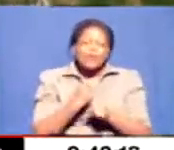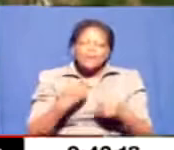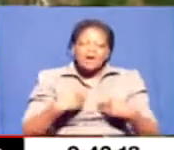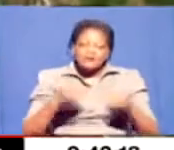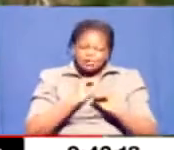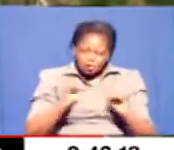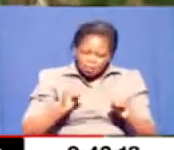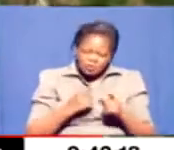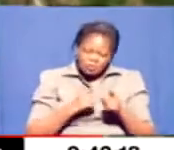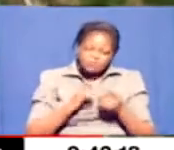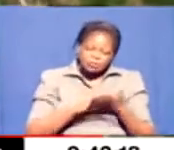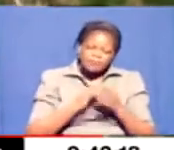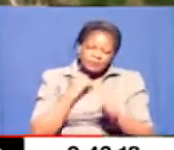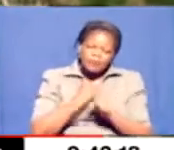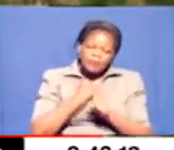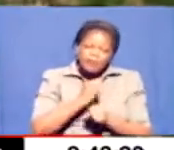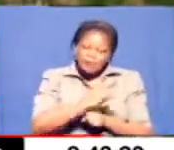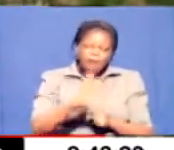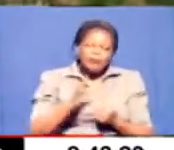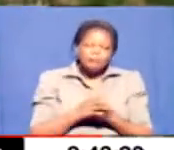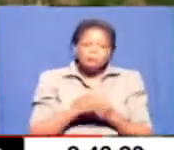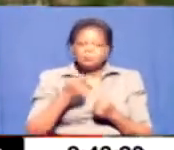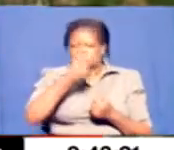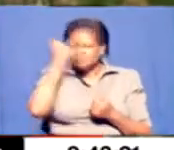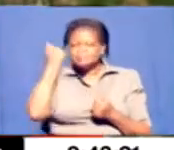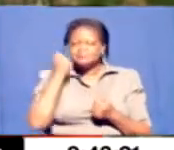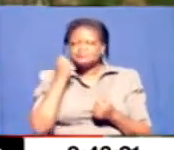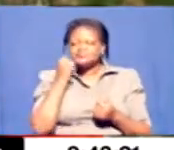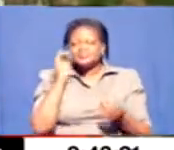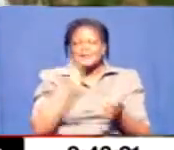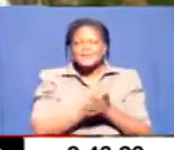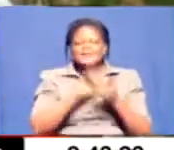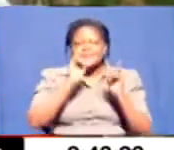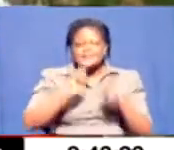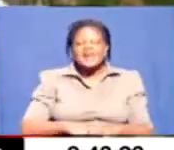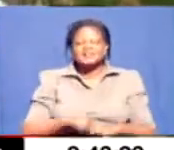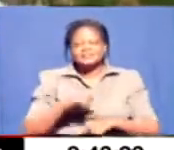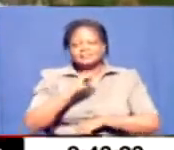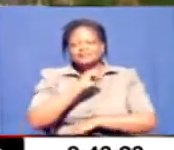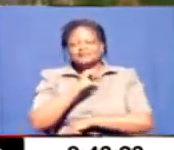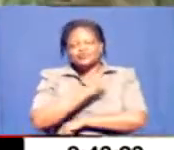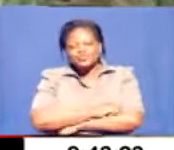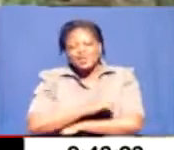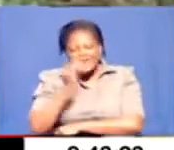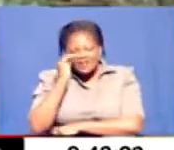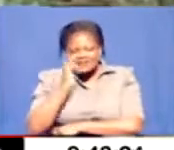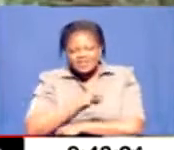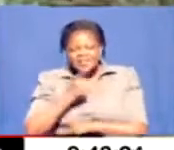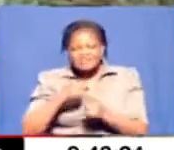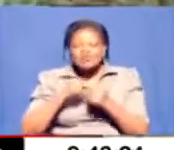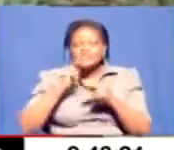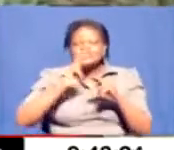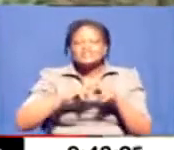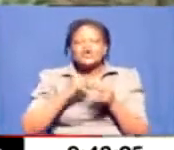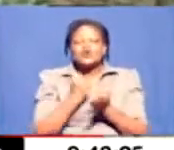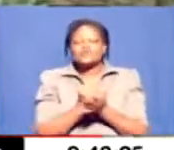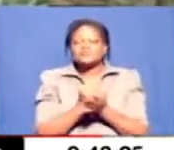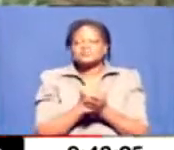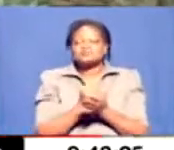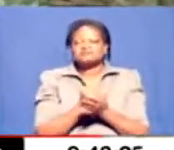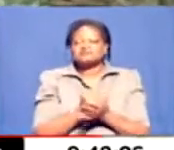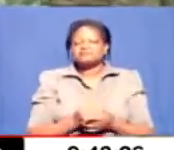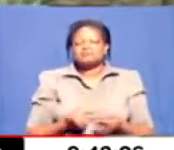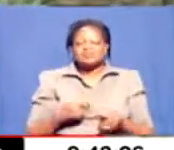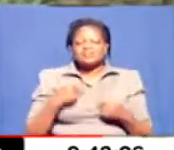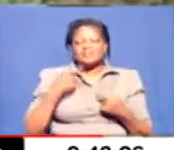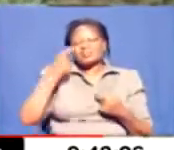kama ajira vile wangeandikwa. Kwa sababu wameamini sana lazima asome amalize ndio aende kupata kazi ya ofisi. Tusikae tukijiambia tu like